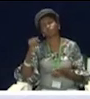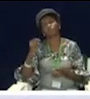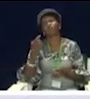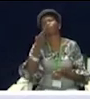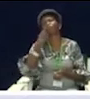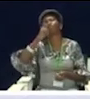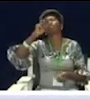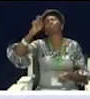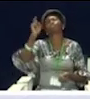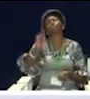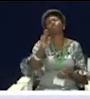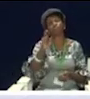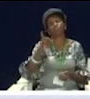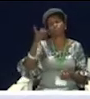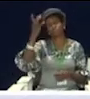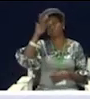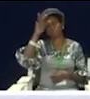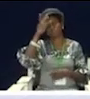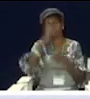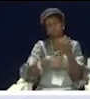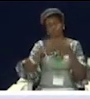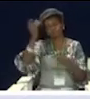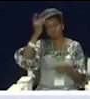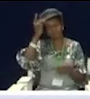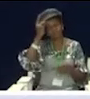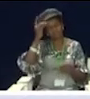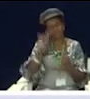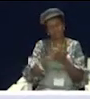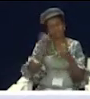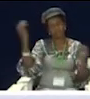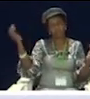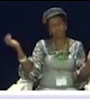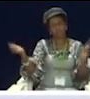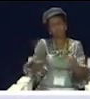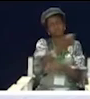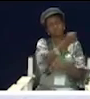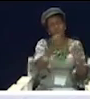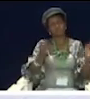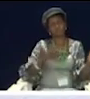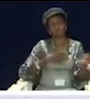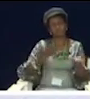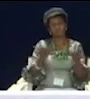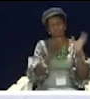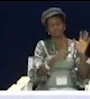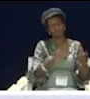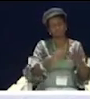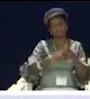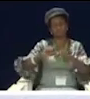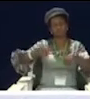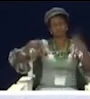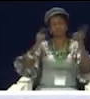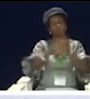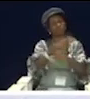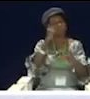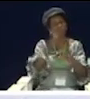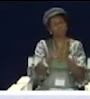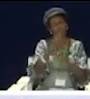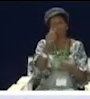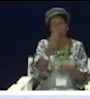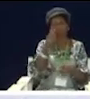Command the sickness, the demon tormenting my servant to go. Just say a word